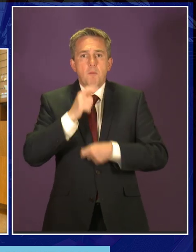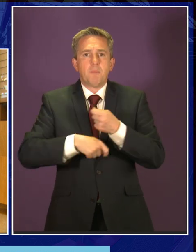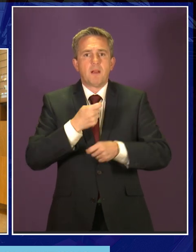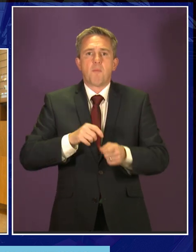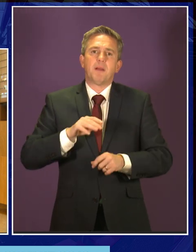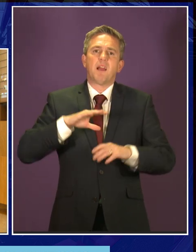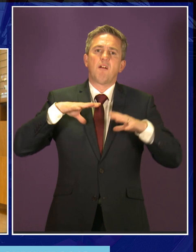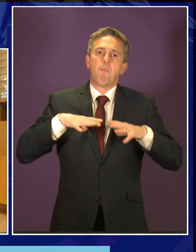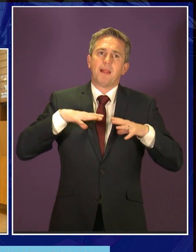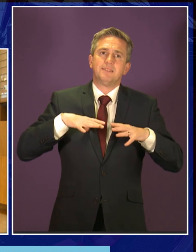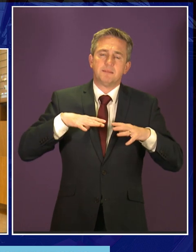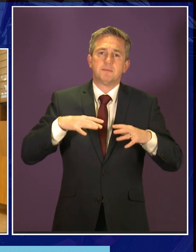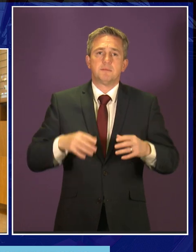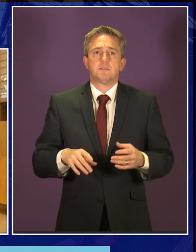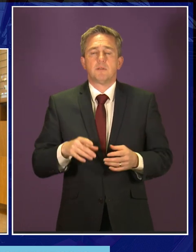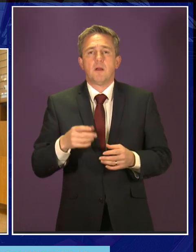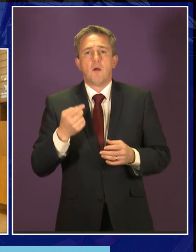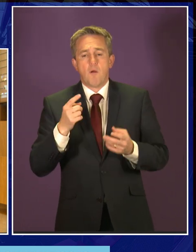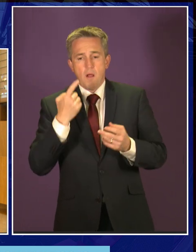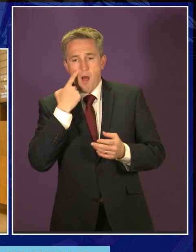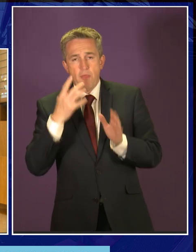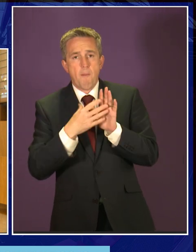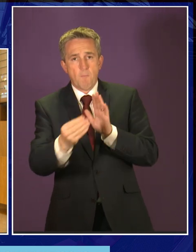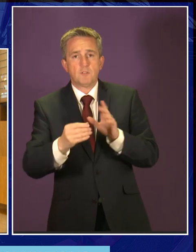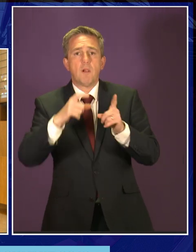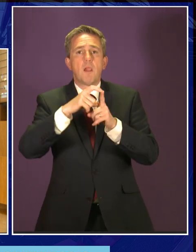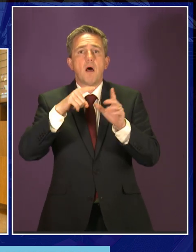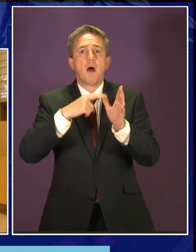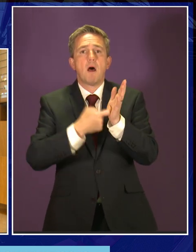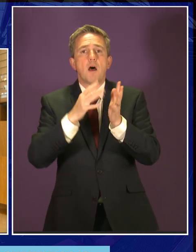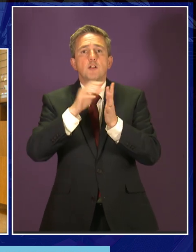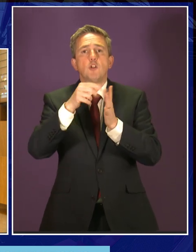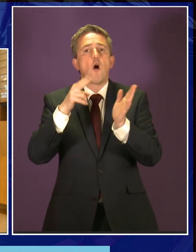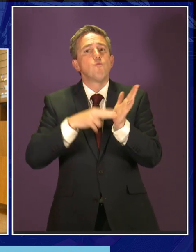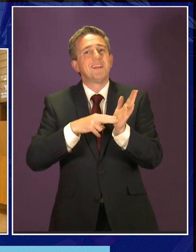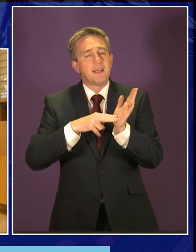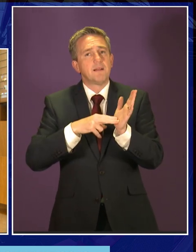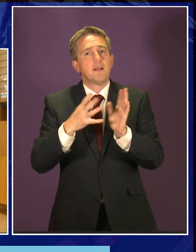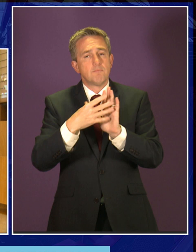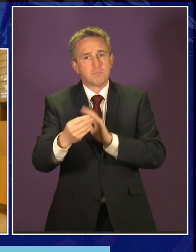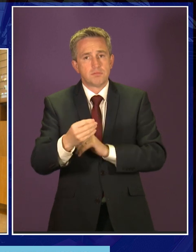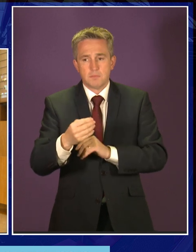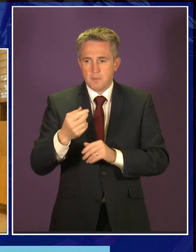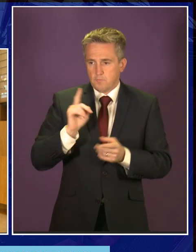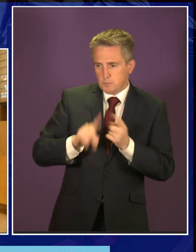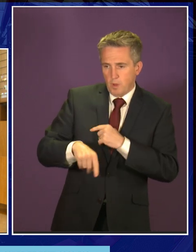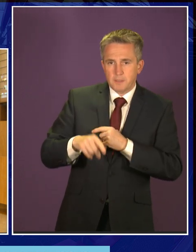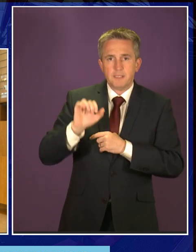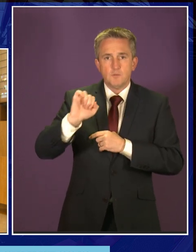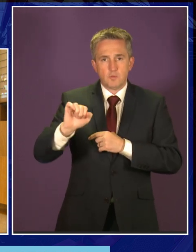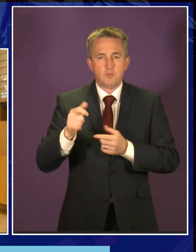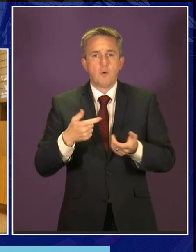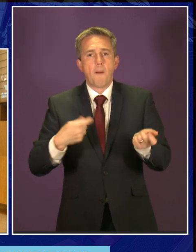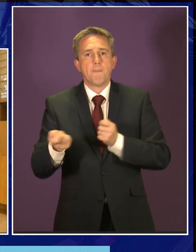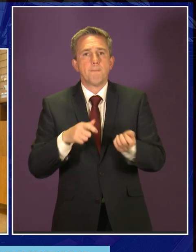influence. We looked at a more Darwinian competisphere, reliant on responsiveness to markets and funders'